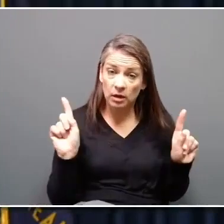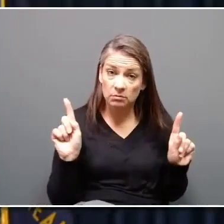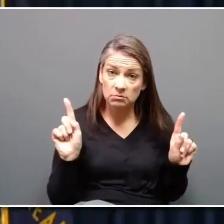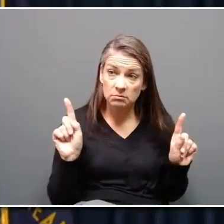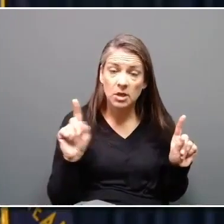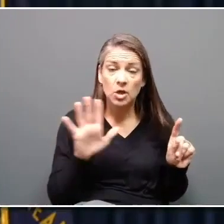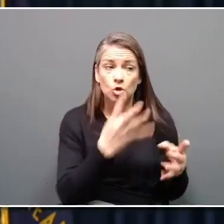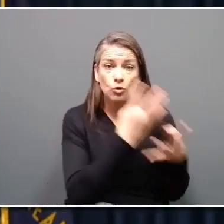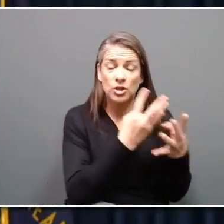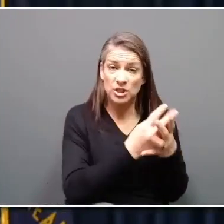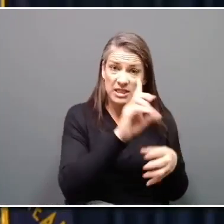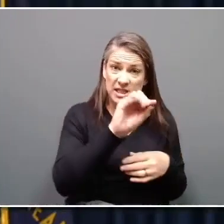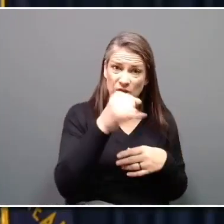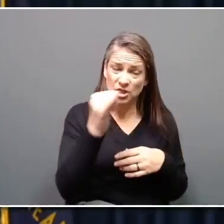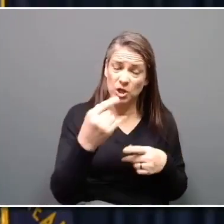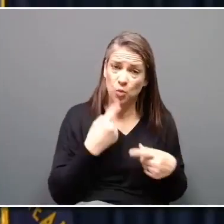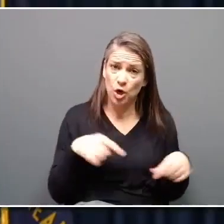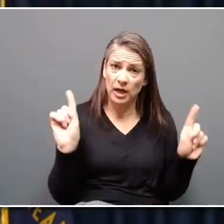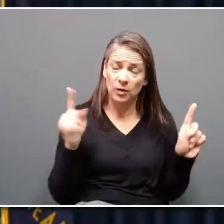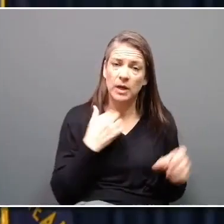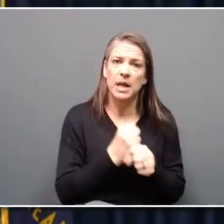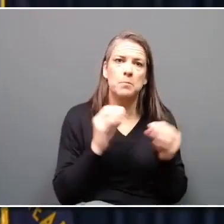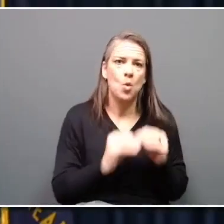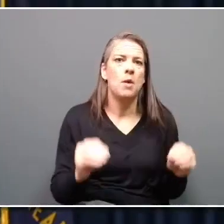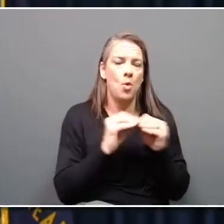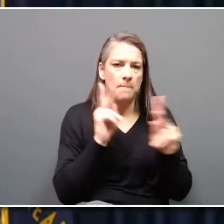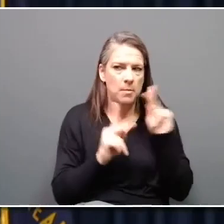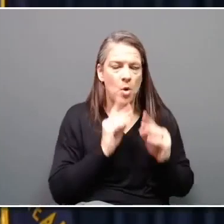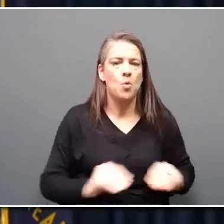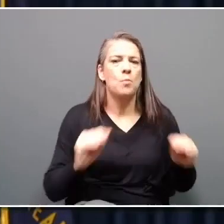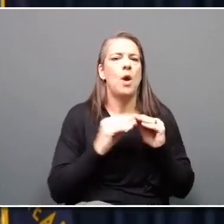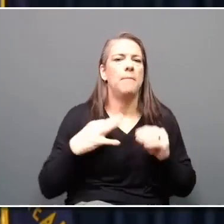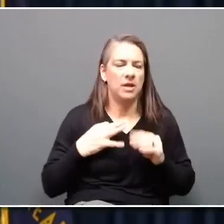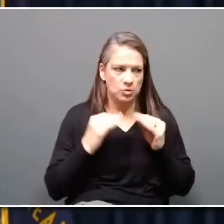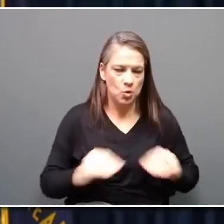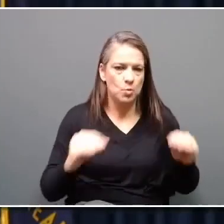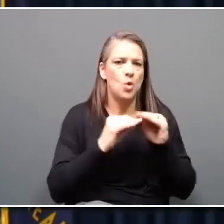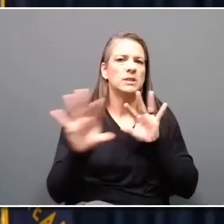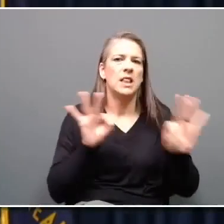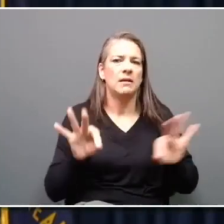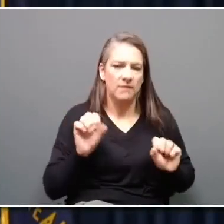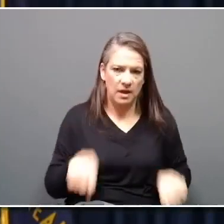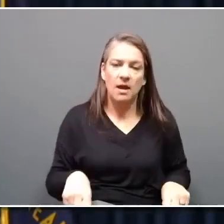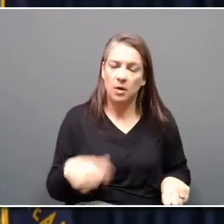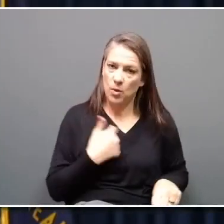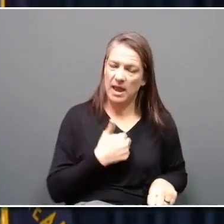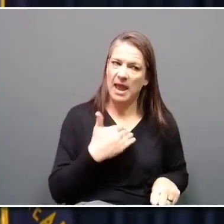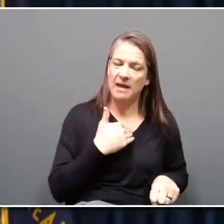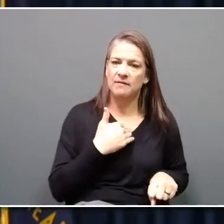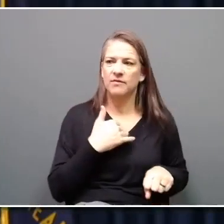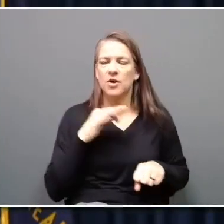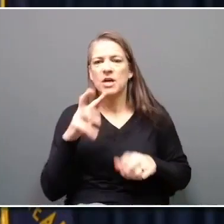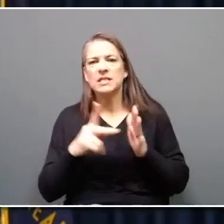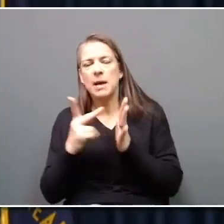in DJJ. It's working. We're getting more people. We're getting more applications. We're being able to be more selective. We have fewer double shifts in